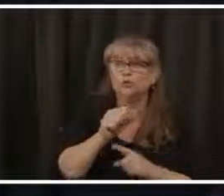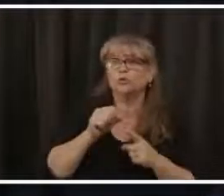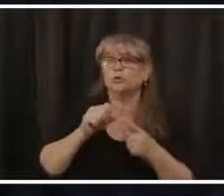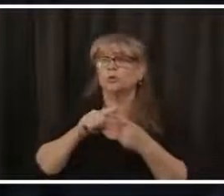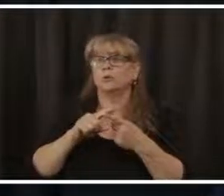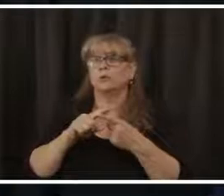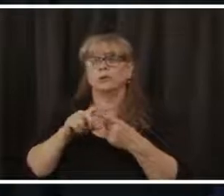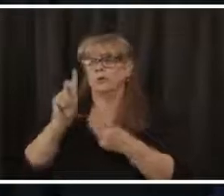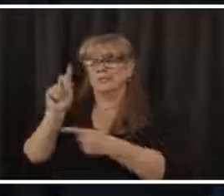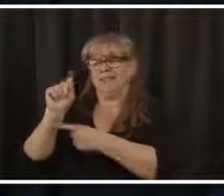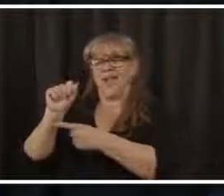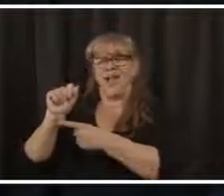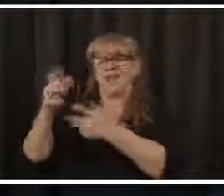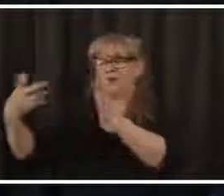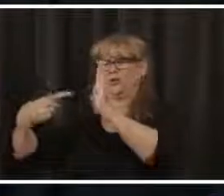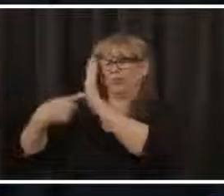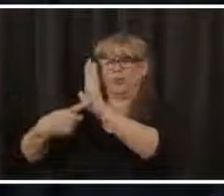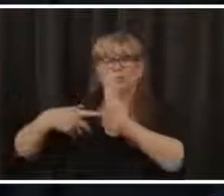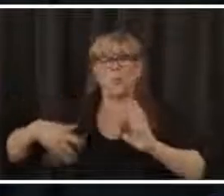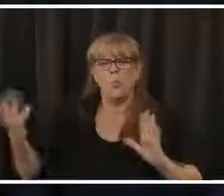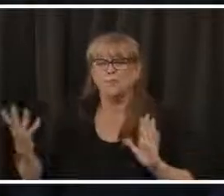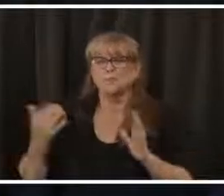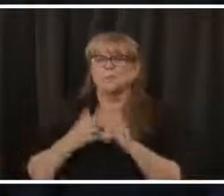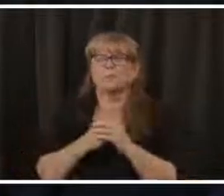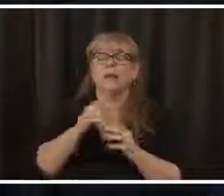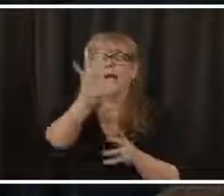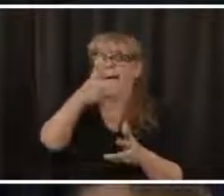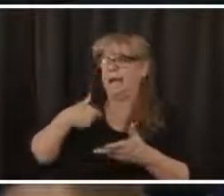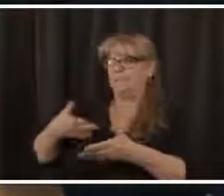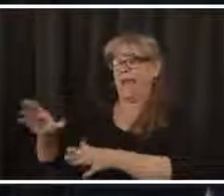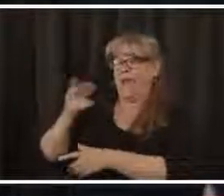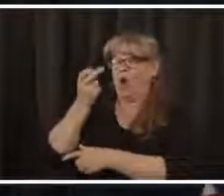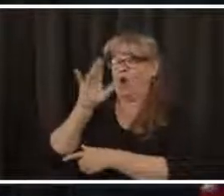it's more of a medical question, so I'll go to Dr. Herlihy.